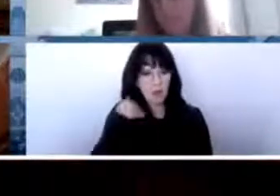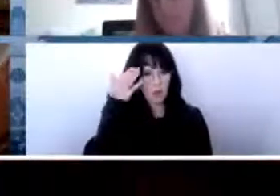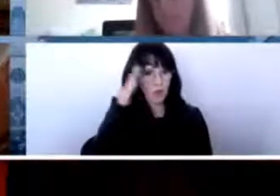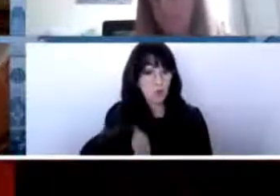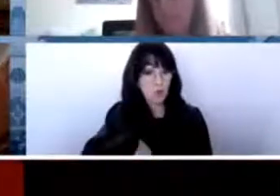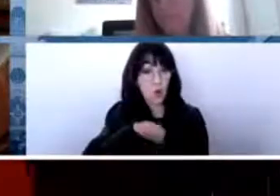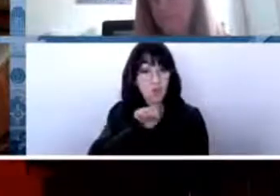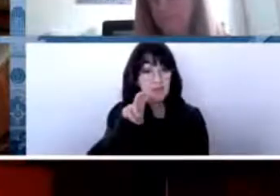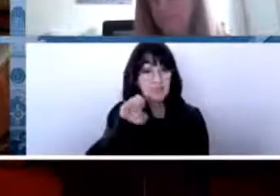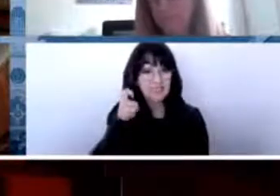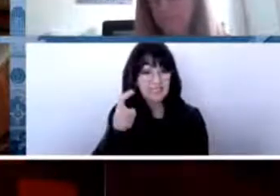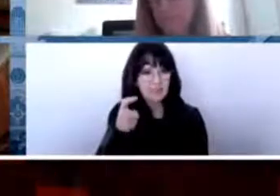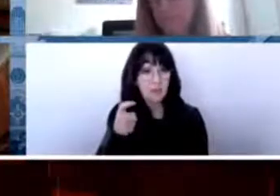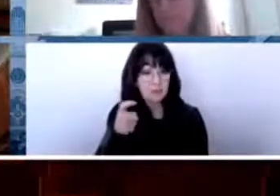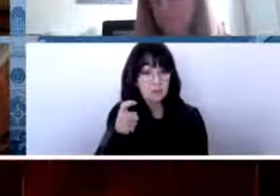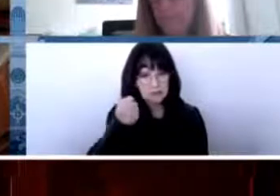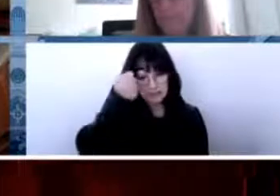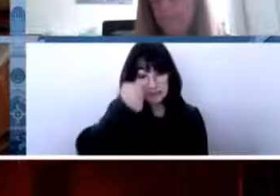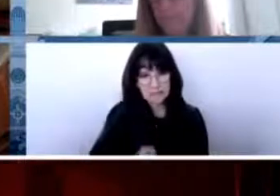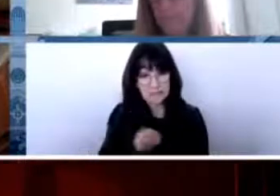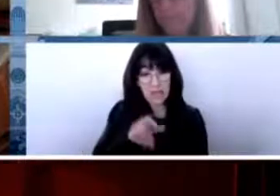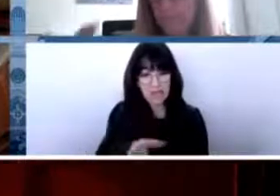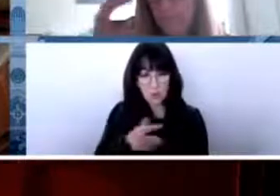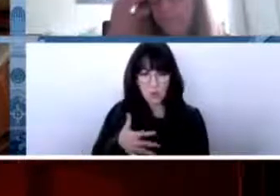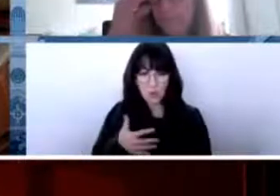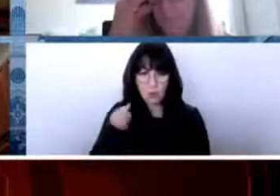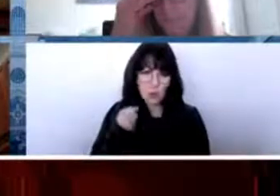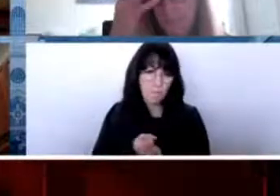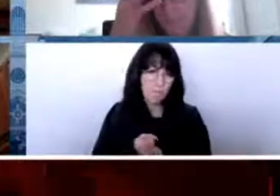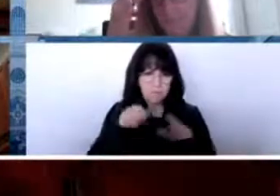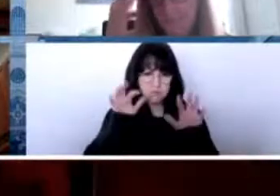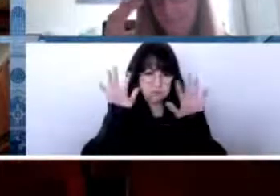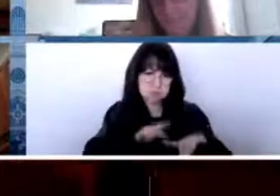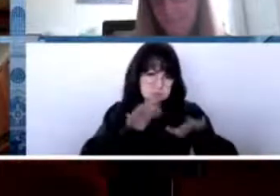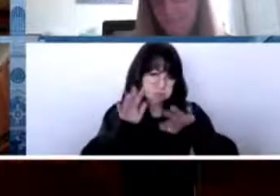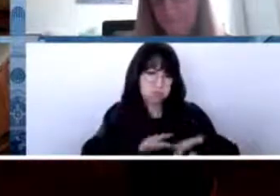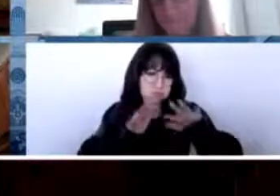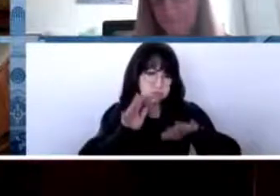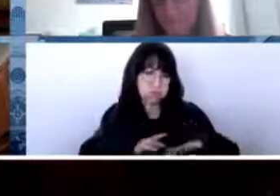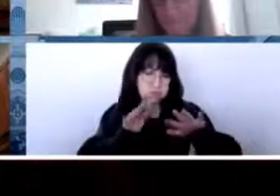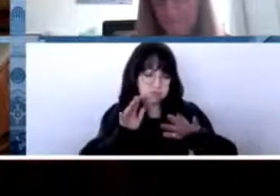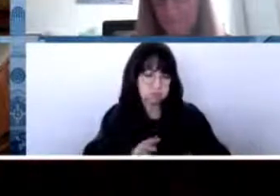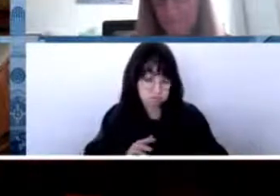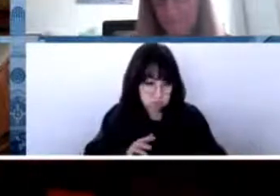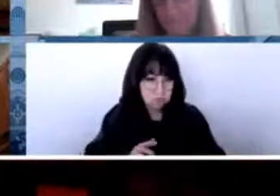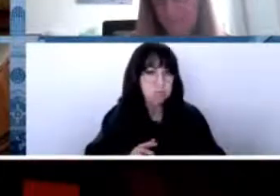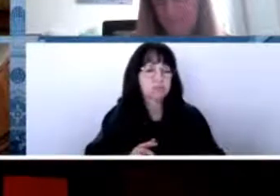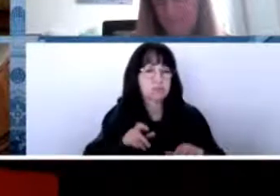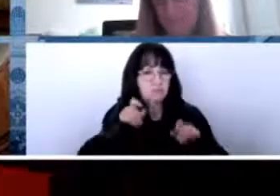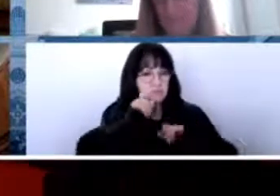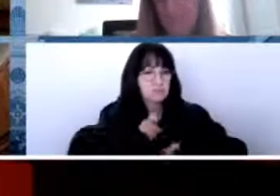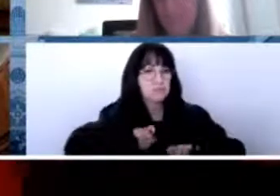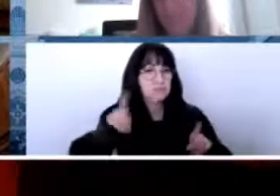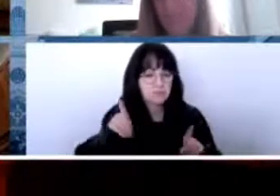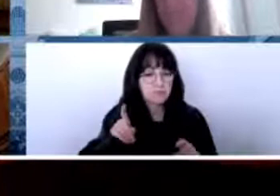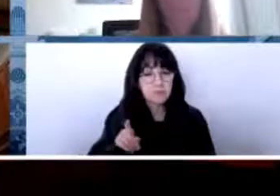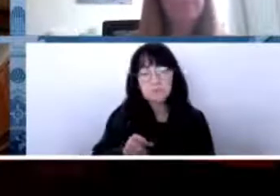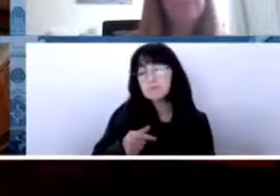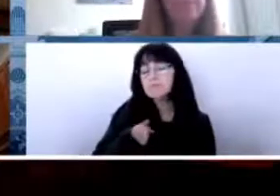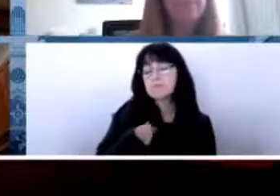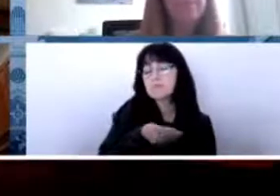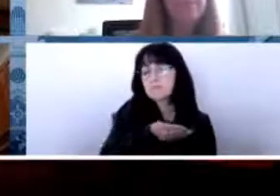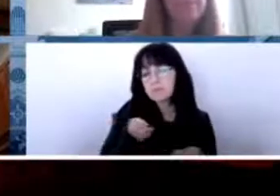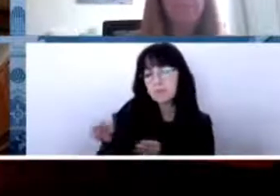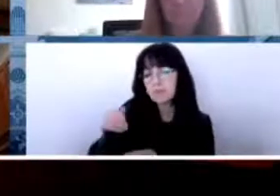pretty hard down here. Yeah, I'm going to defer to AJ, who runs those operations. But